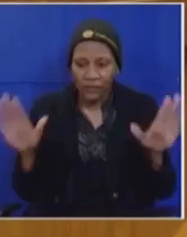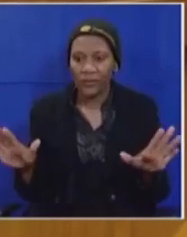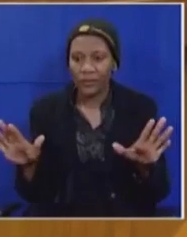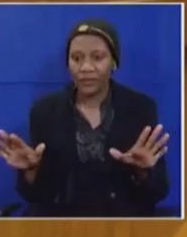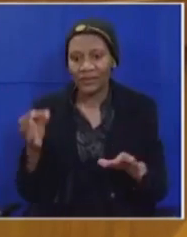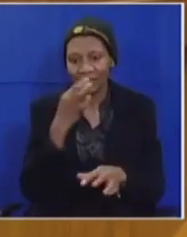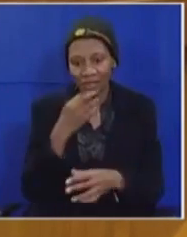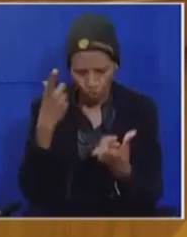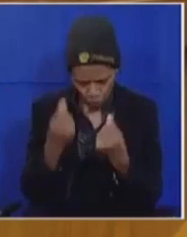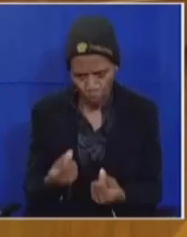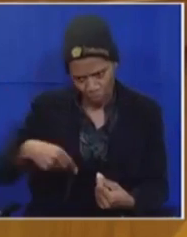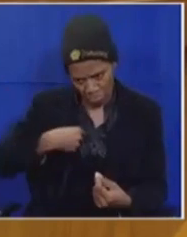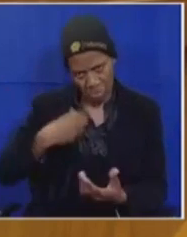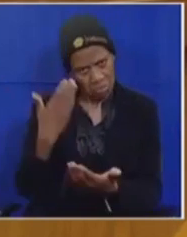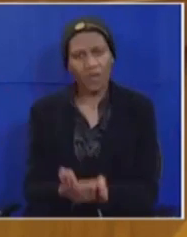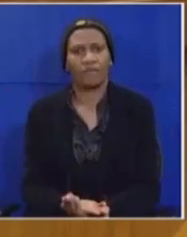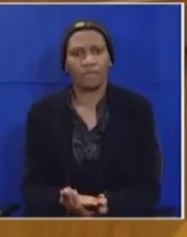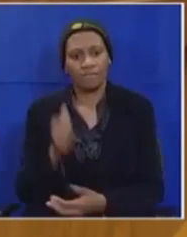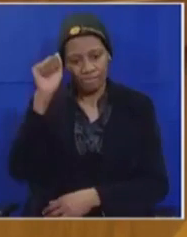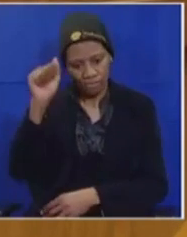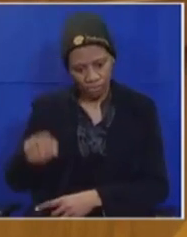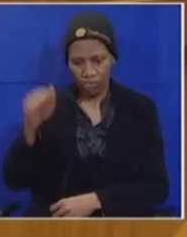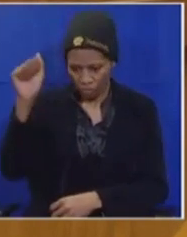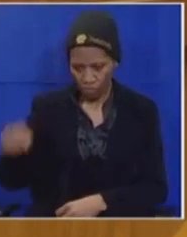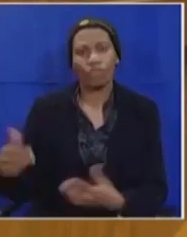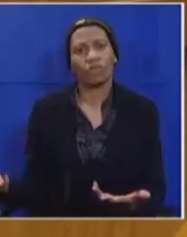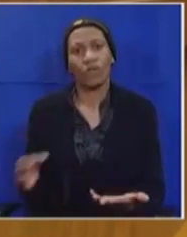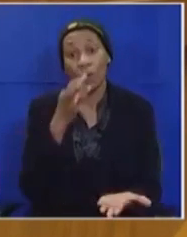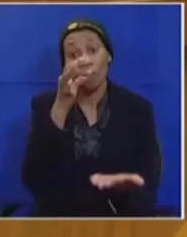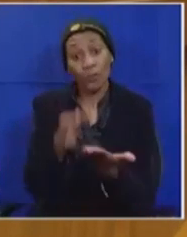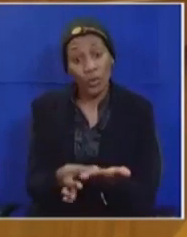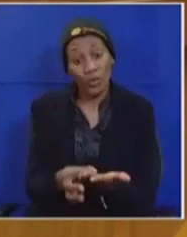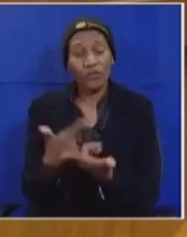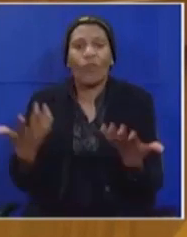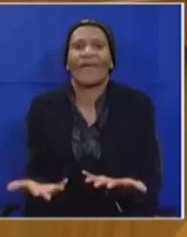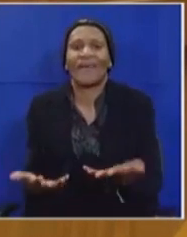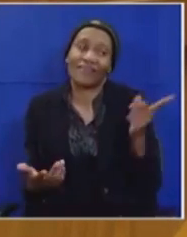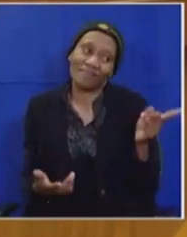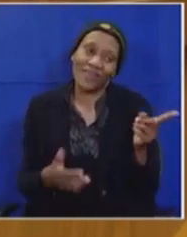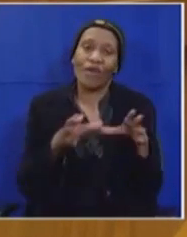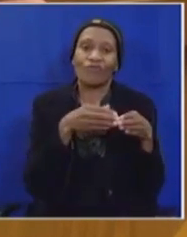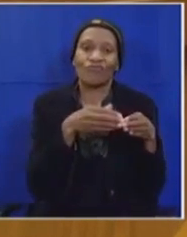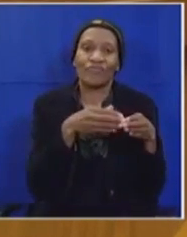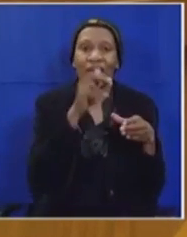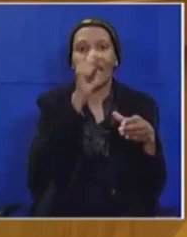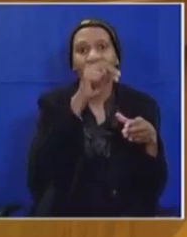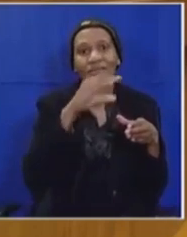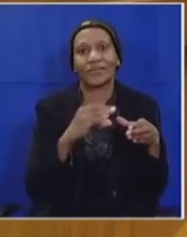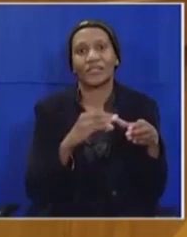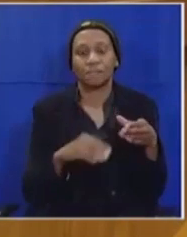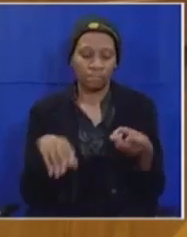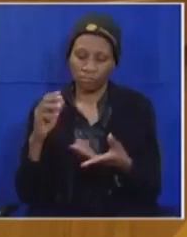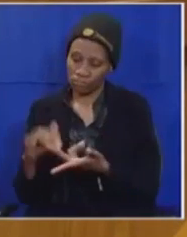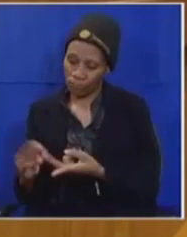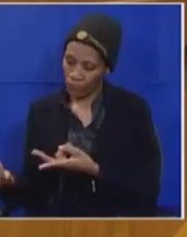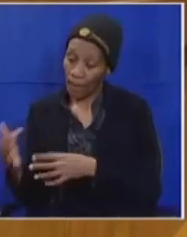to do. And yes, indeed, it is a proposal from the African National Congress. The parliamentary